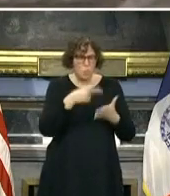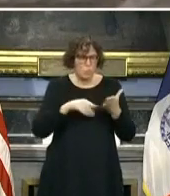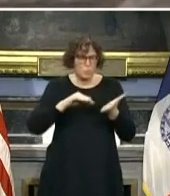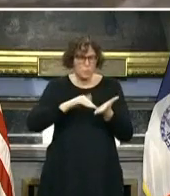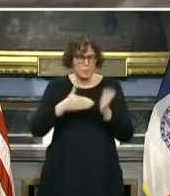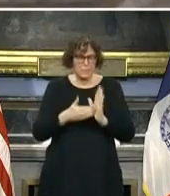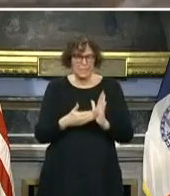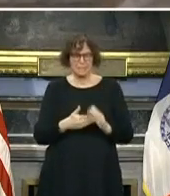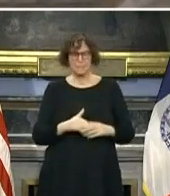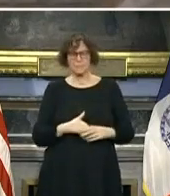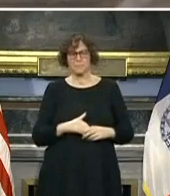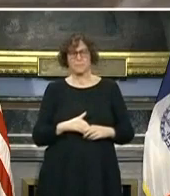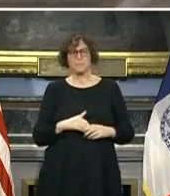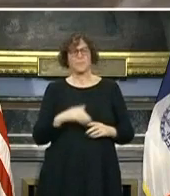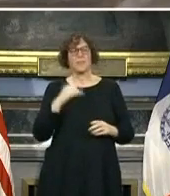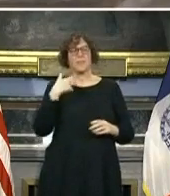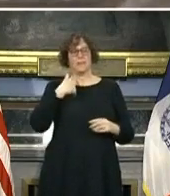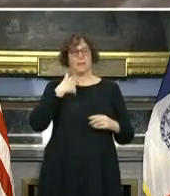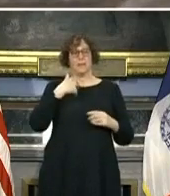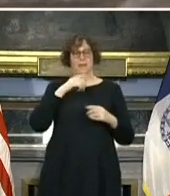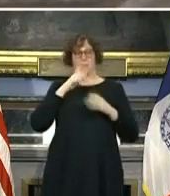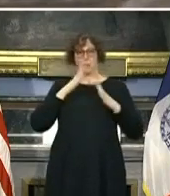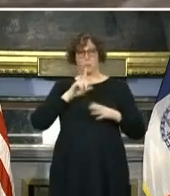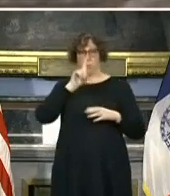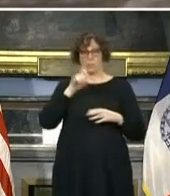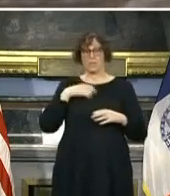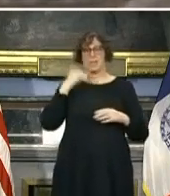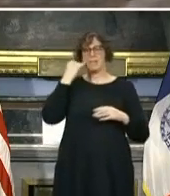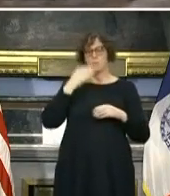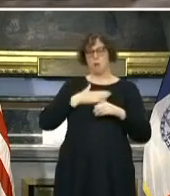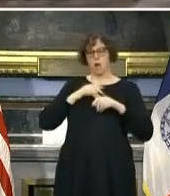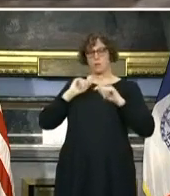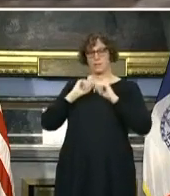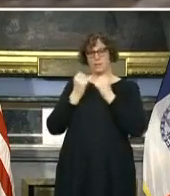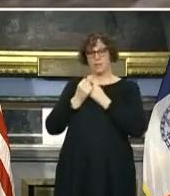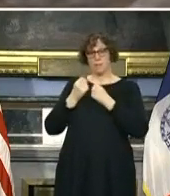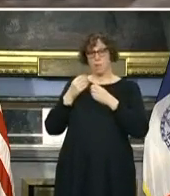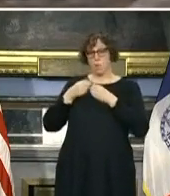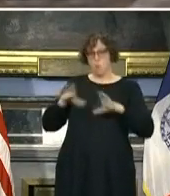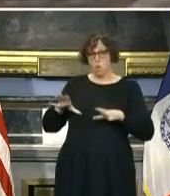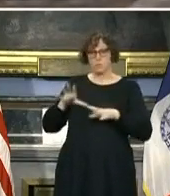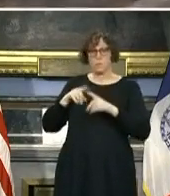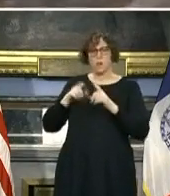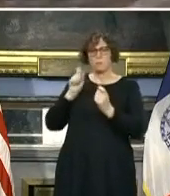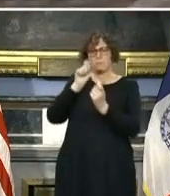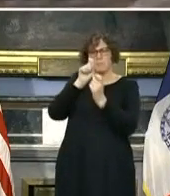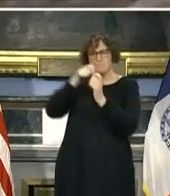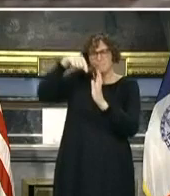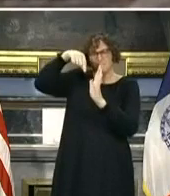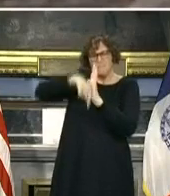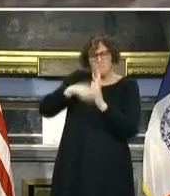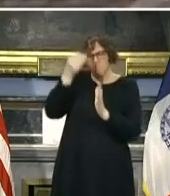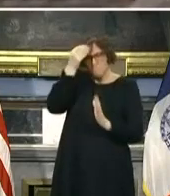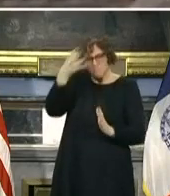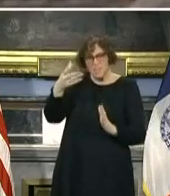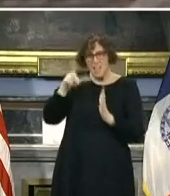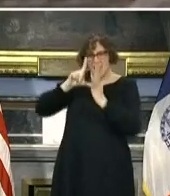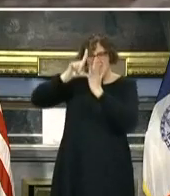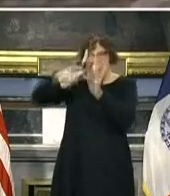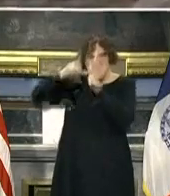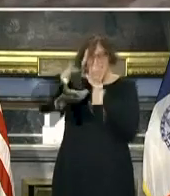made, we'll keep, but I'm not familiar with what the phrase means in this case. Go ahead. Mr. Mayor, are we at the point with